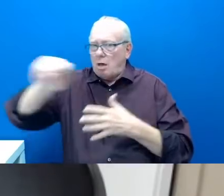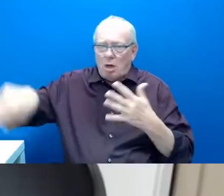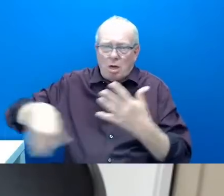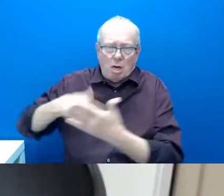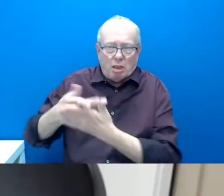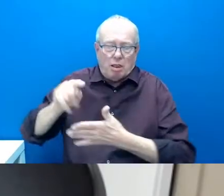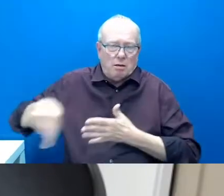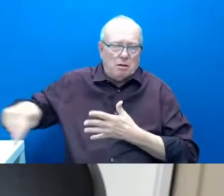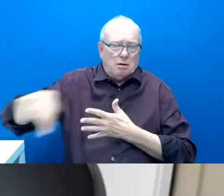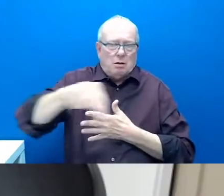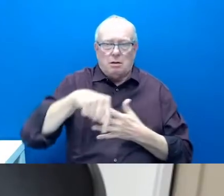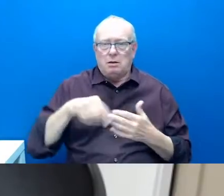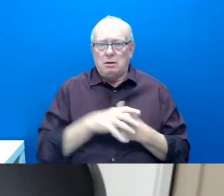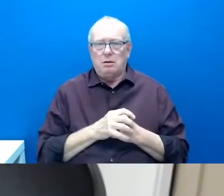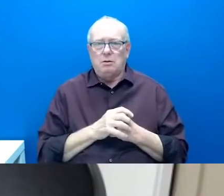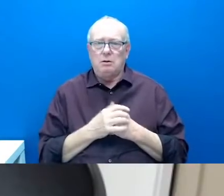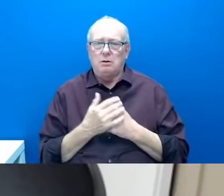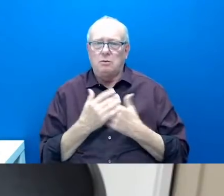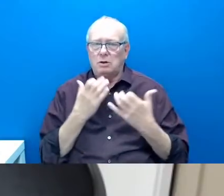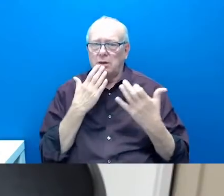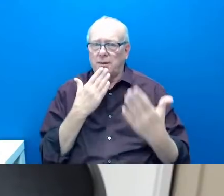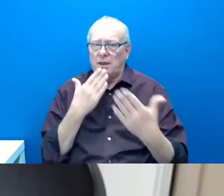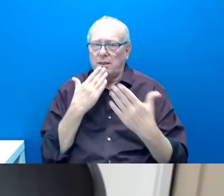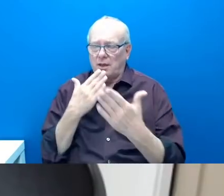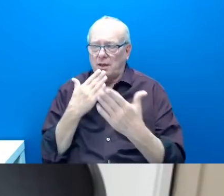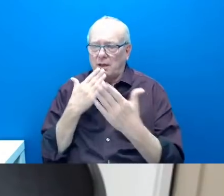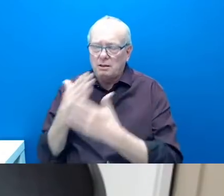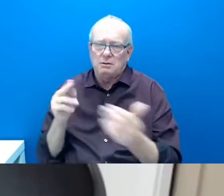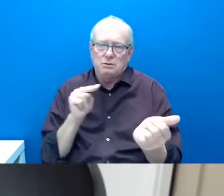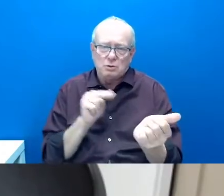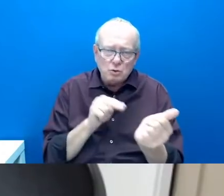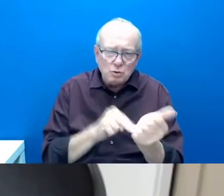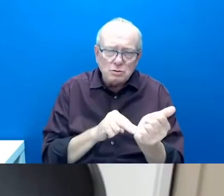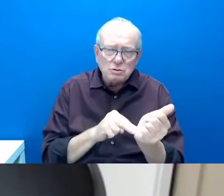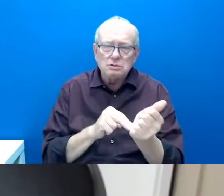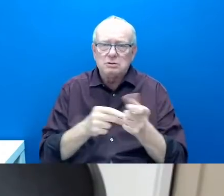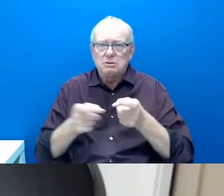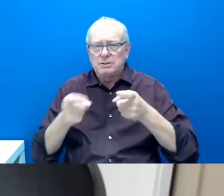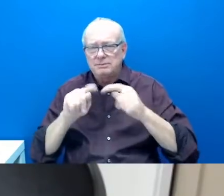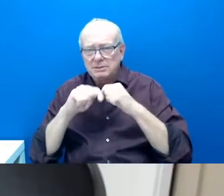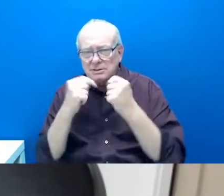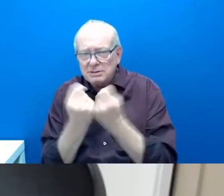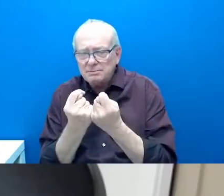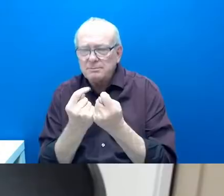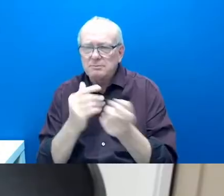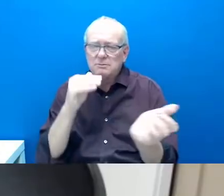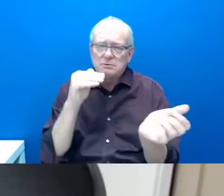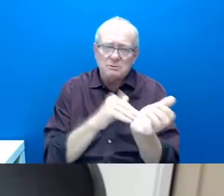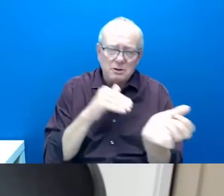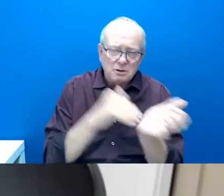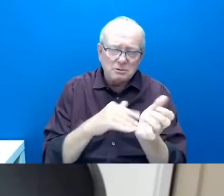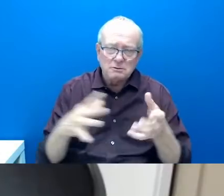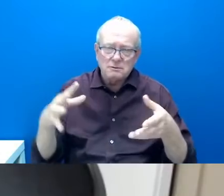it. And I really give kudos to the nursing management teams and physicians that are doing this work, because